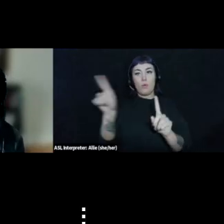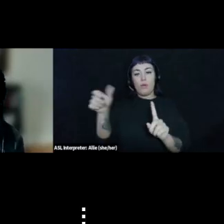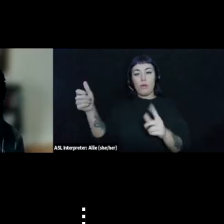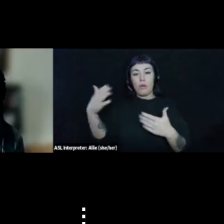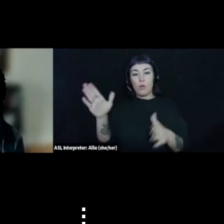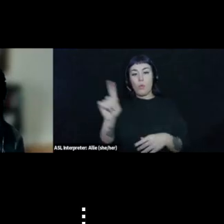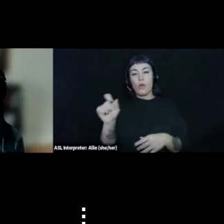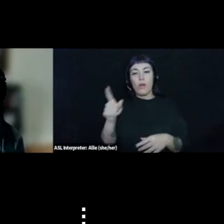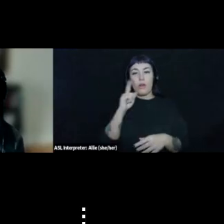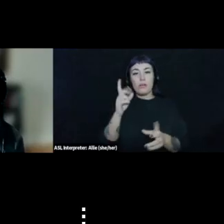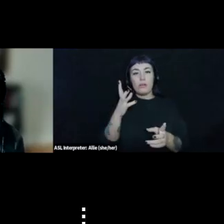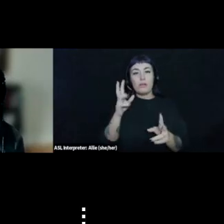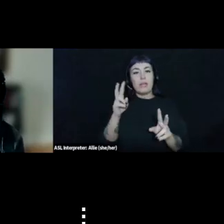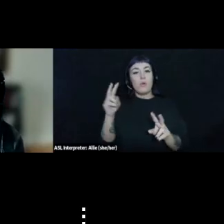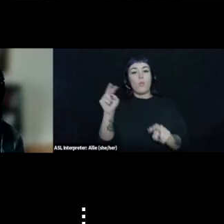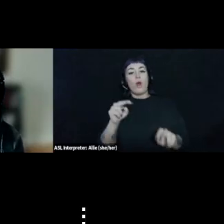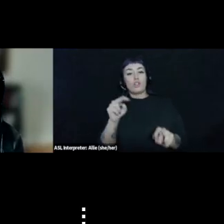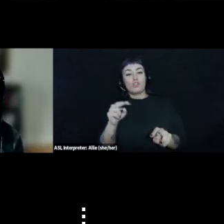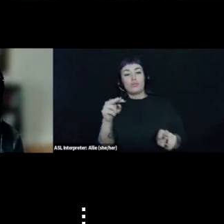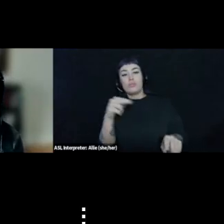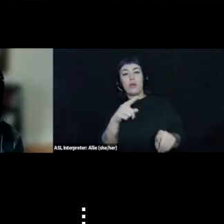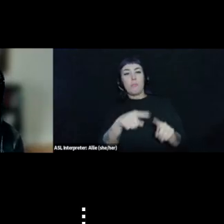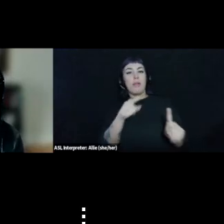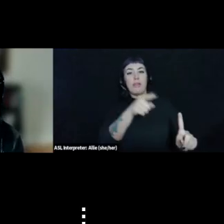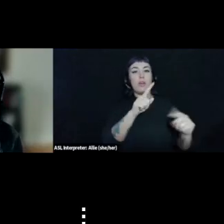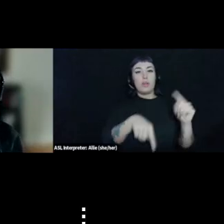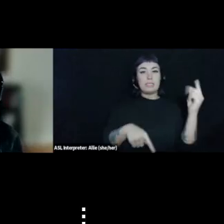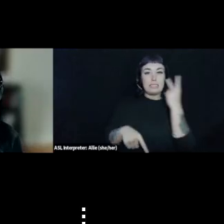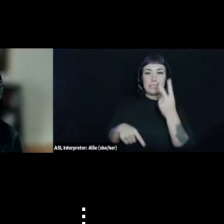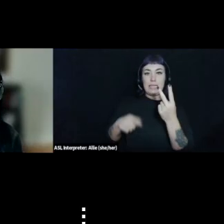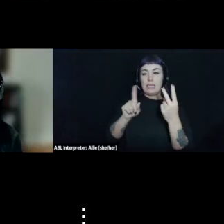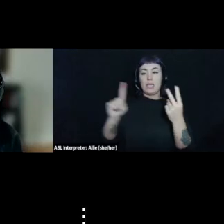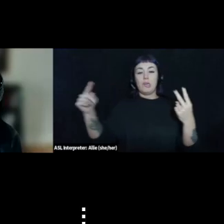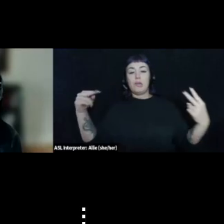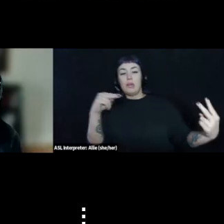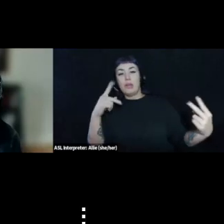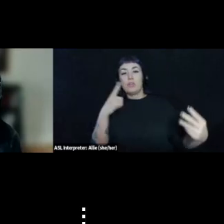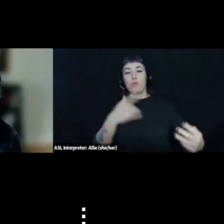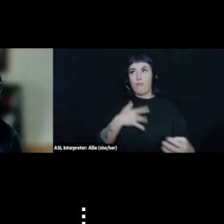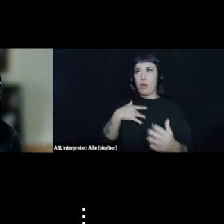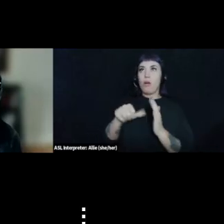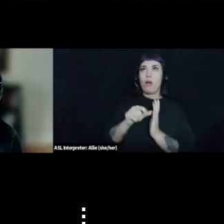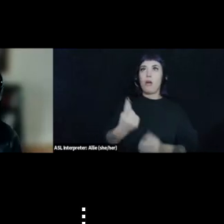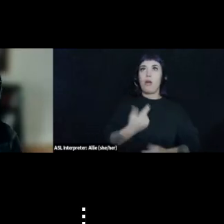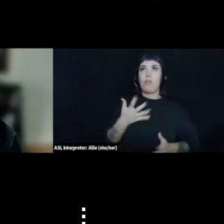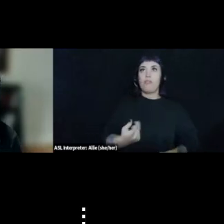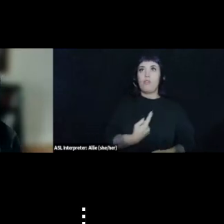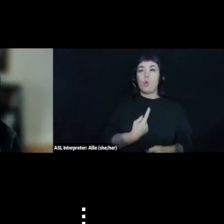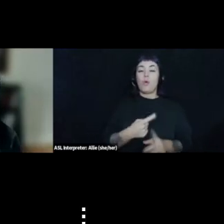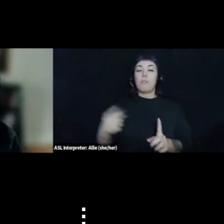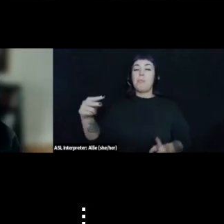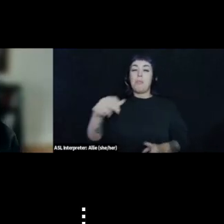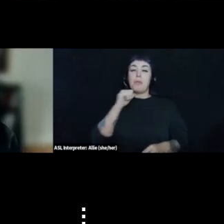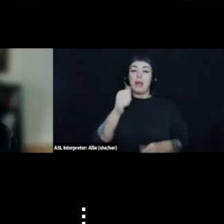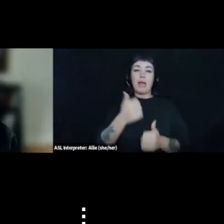room where they could keep an eye on them, where the partner couldn't see them. So it gave the impression of being left alone, but they were not in